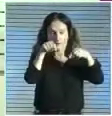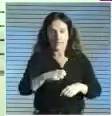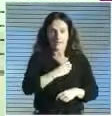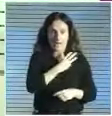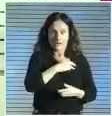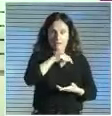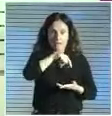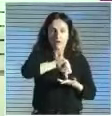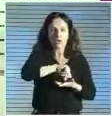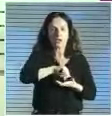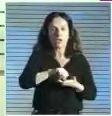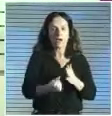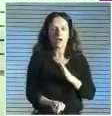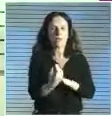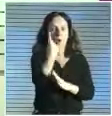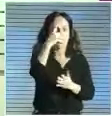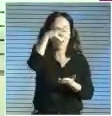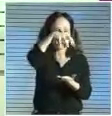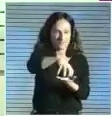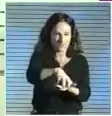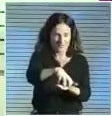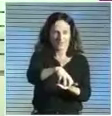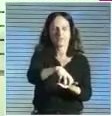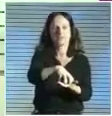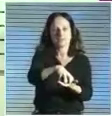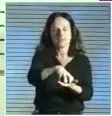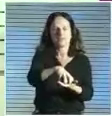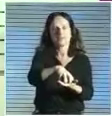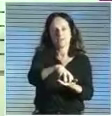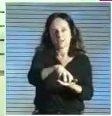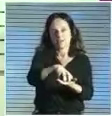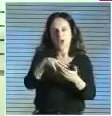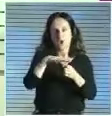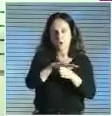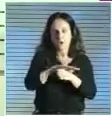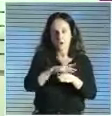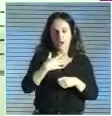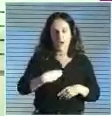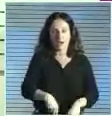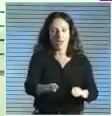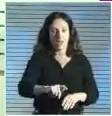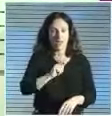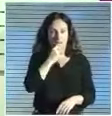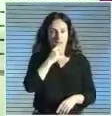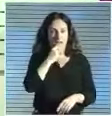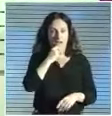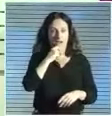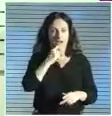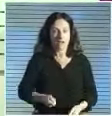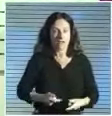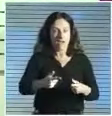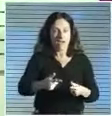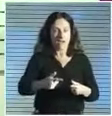facility that can actually take back the carpet and convert it into new carpet in the state of California. So it's initiatives like that where you're bringing